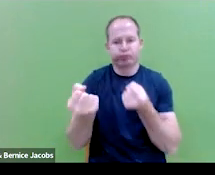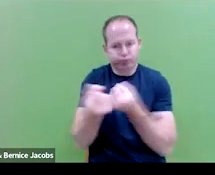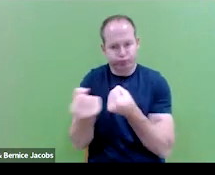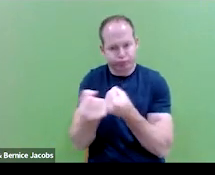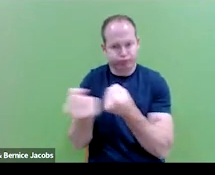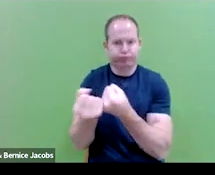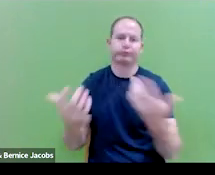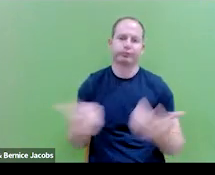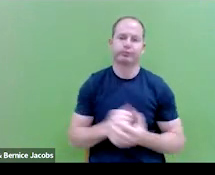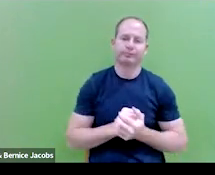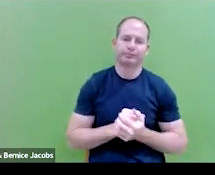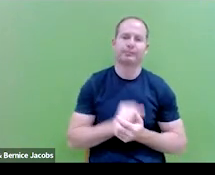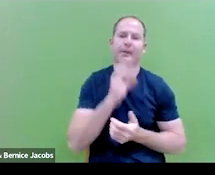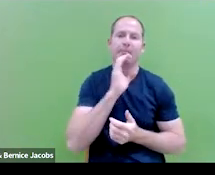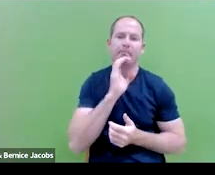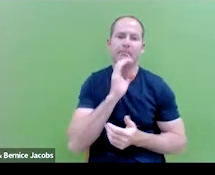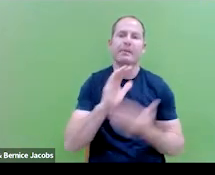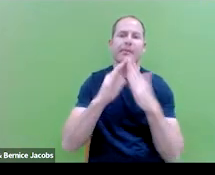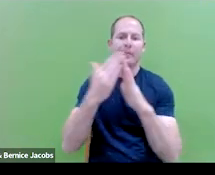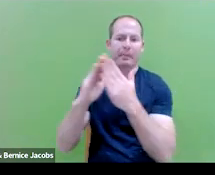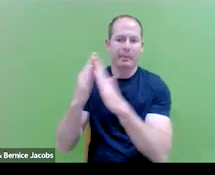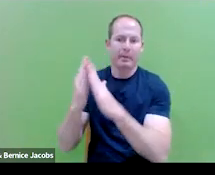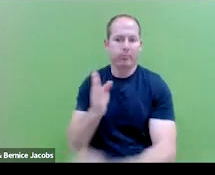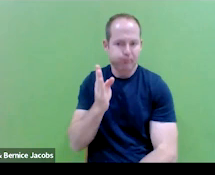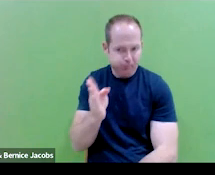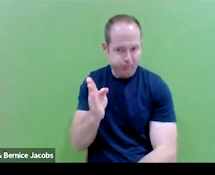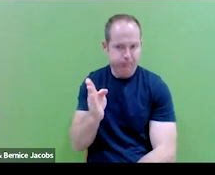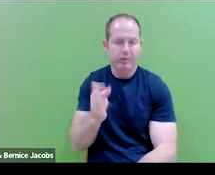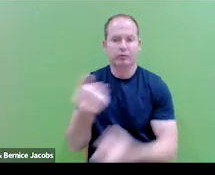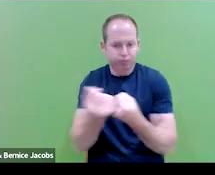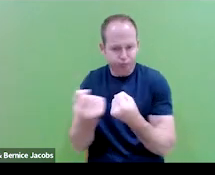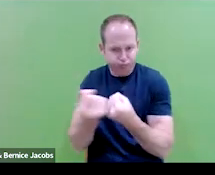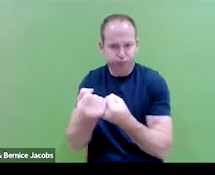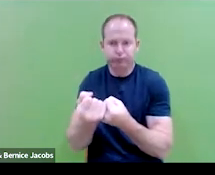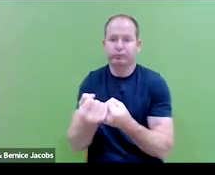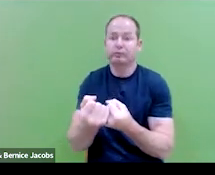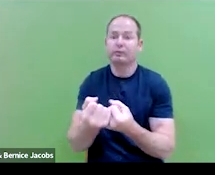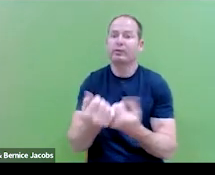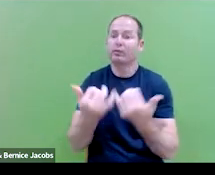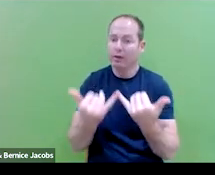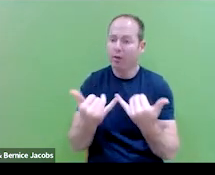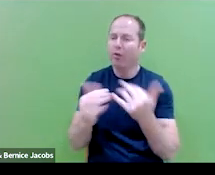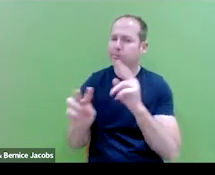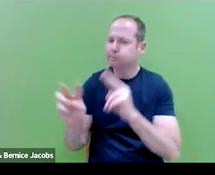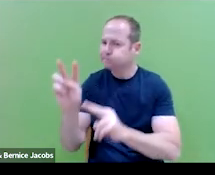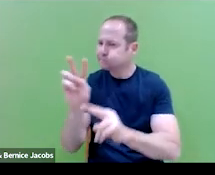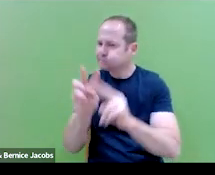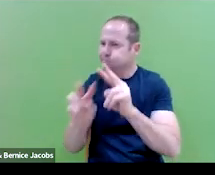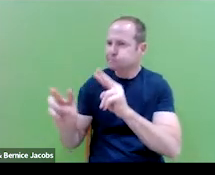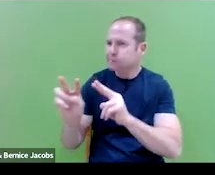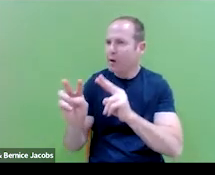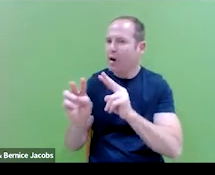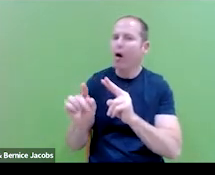community in terms of, in exchange really for learning a bit about them, seeing how they work. What is it that the organization is doing?